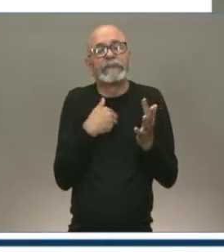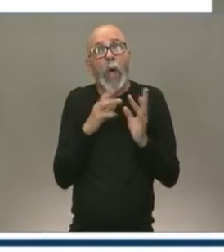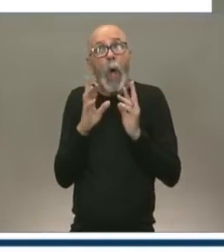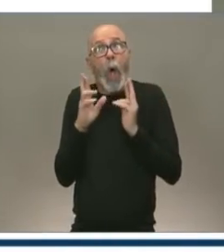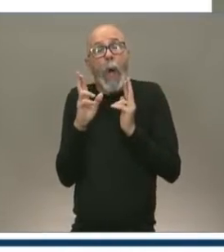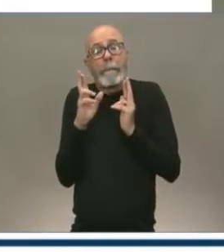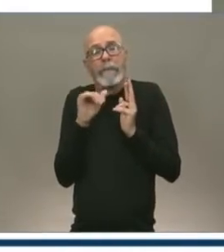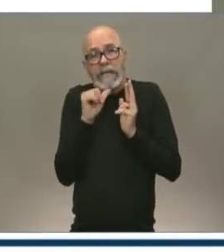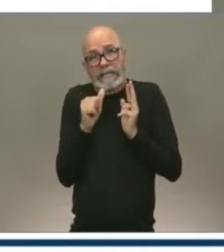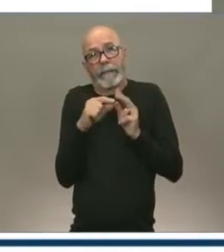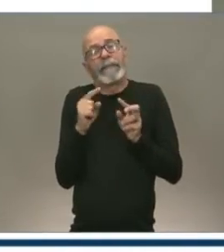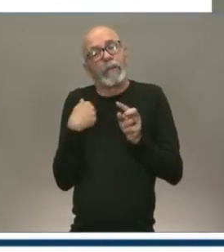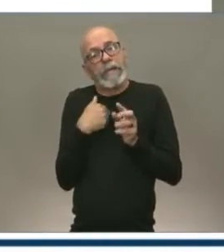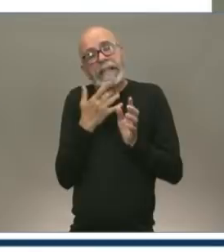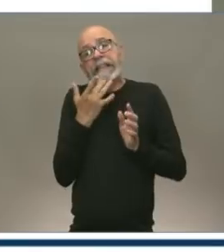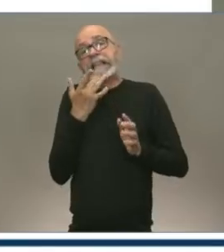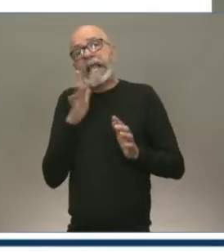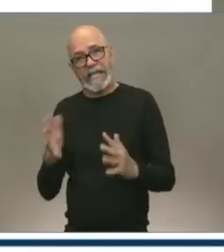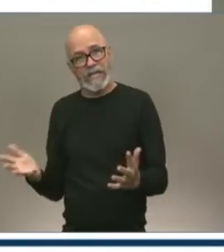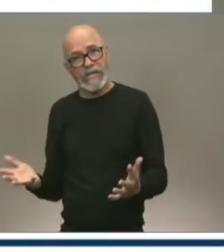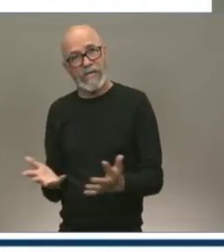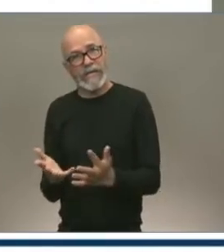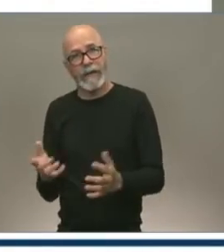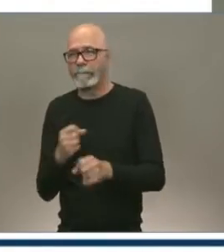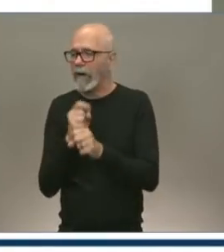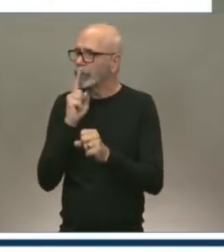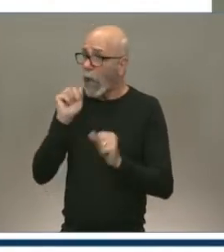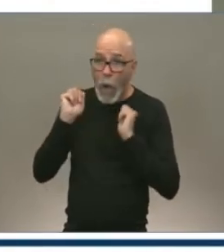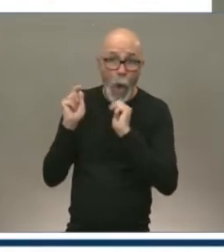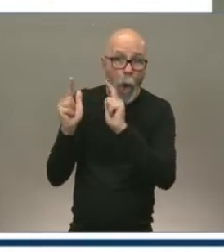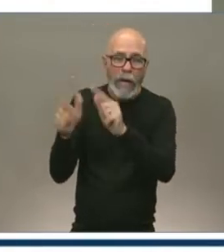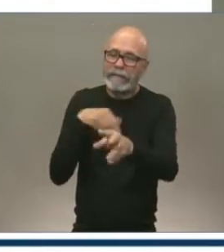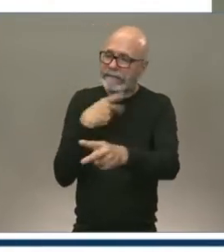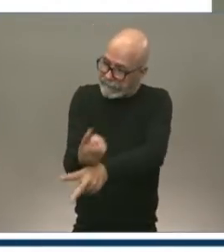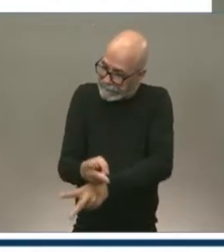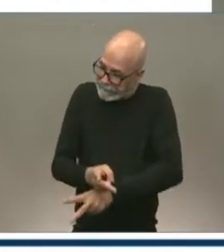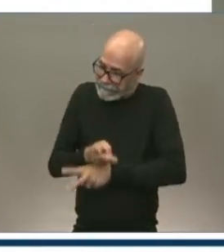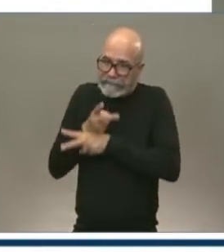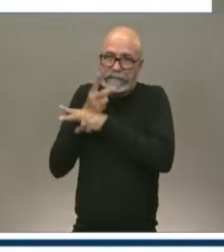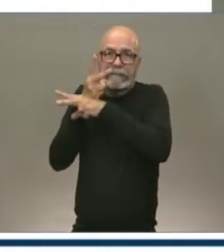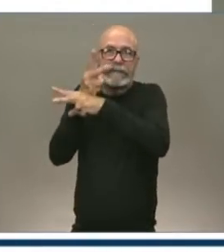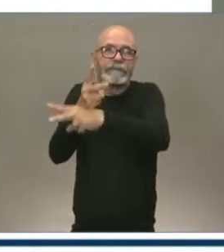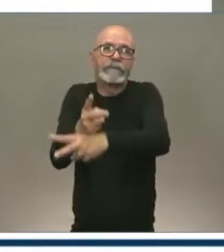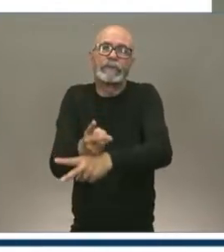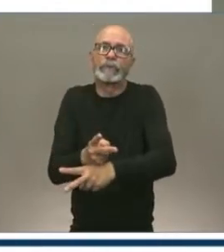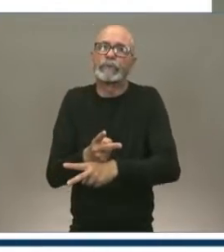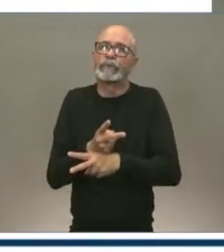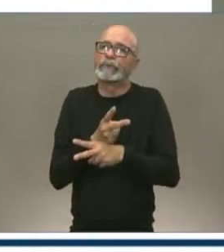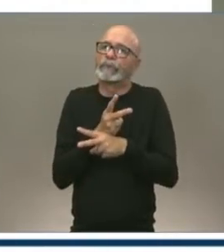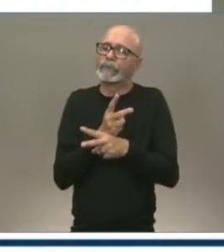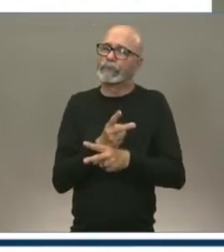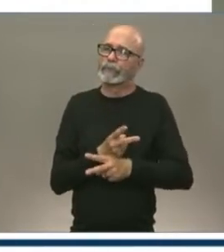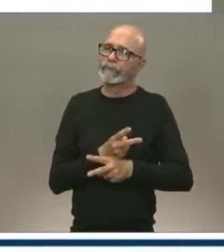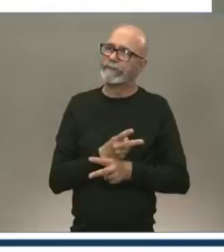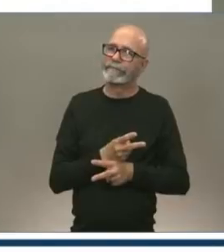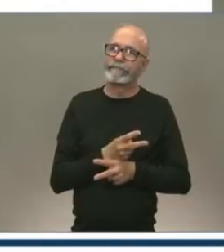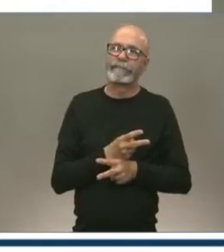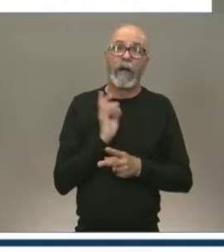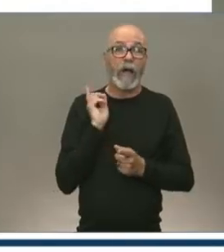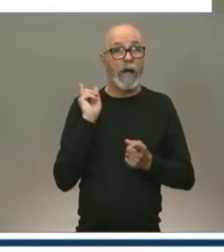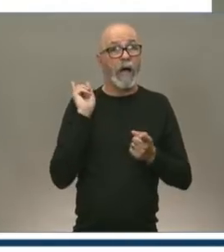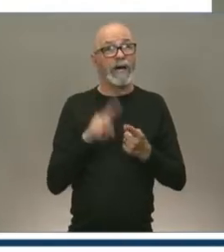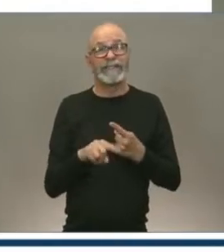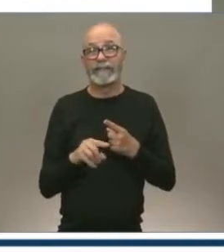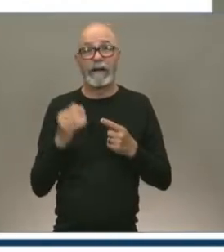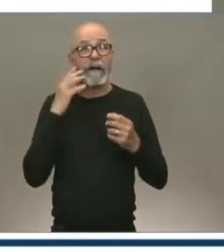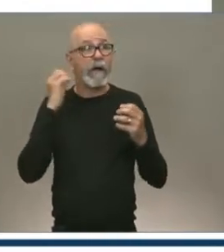cautious position that is we're going to maintain here until we get a significant population immunity from